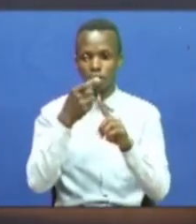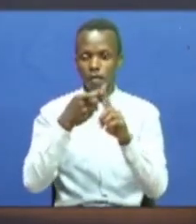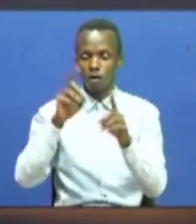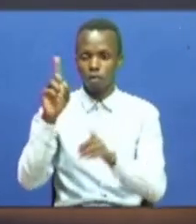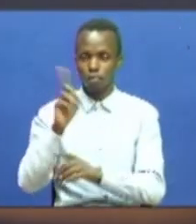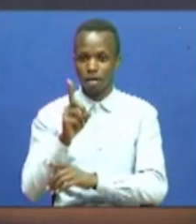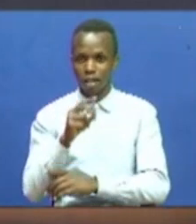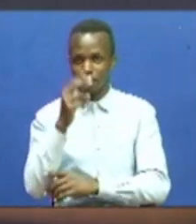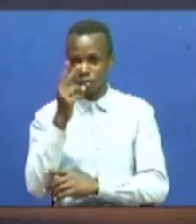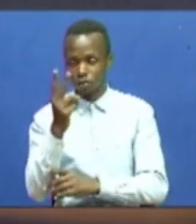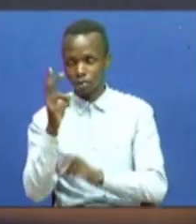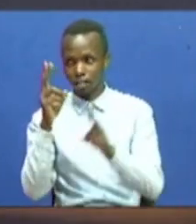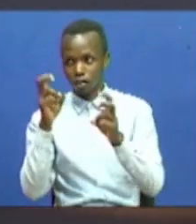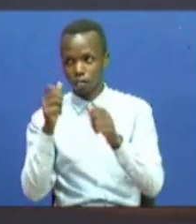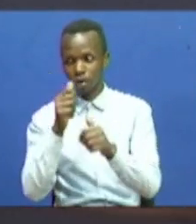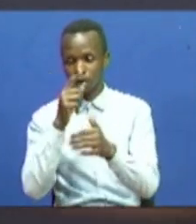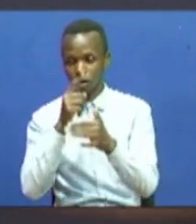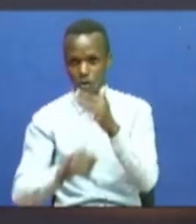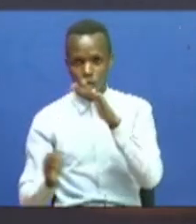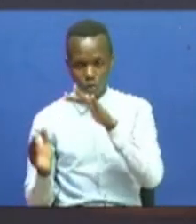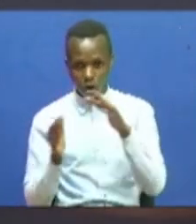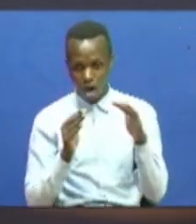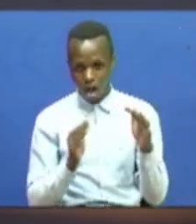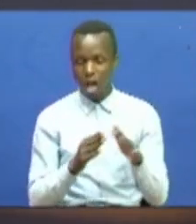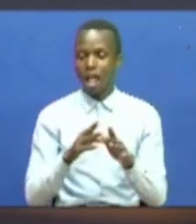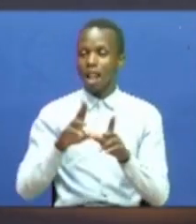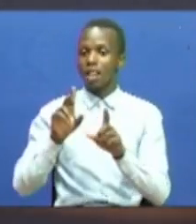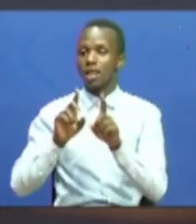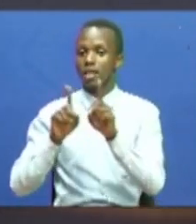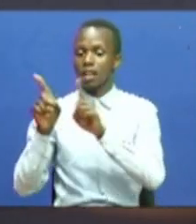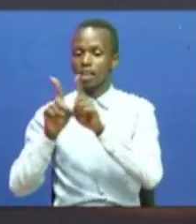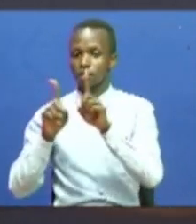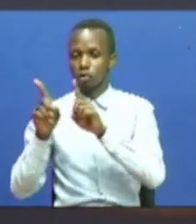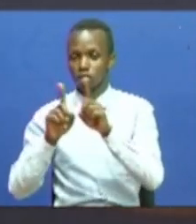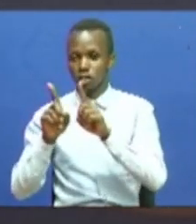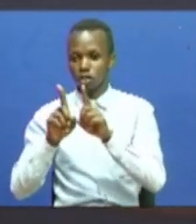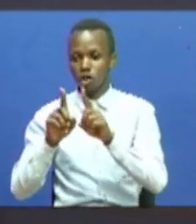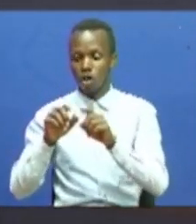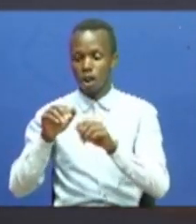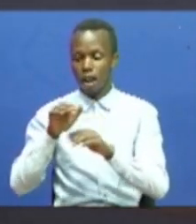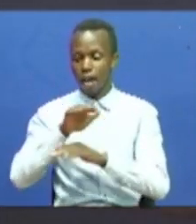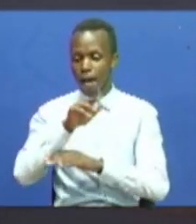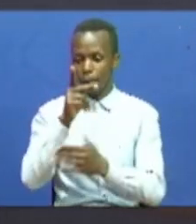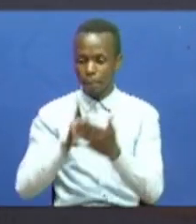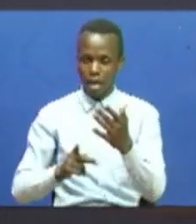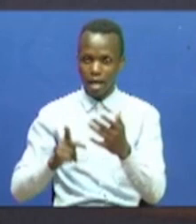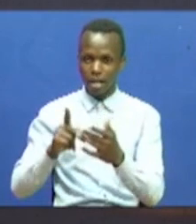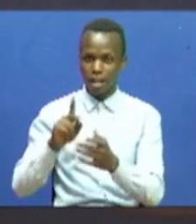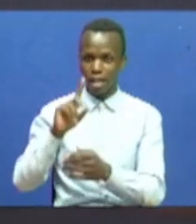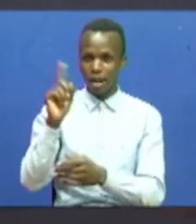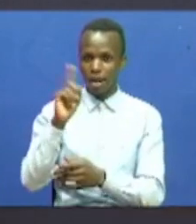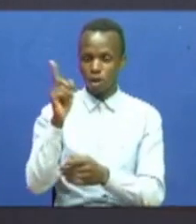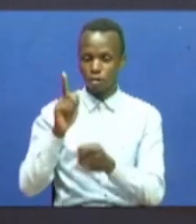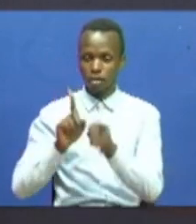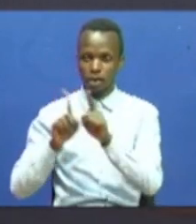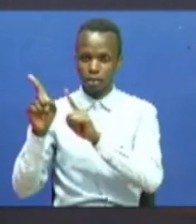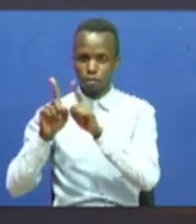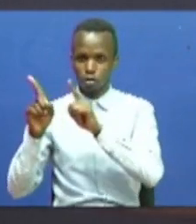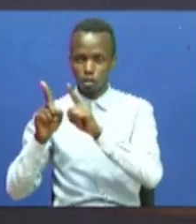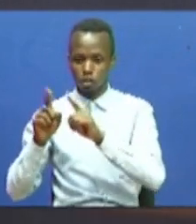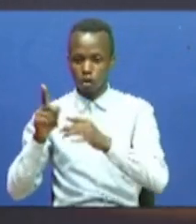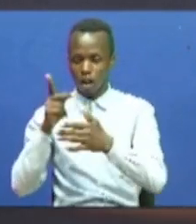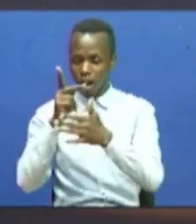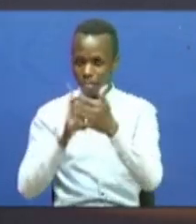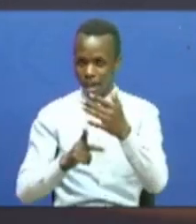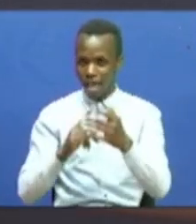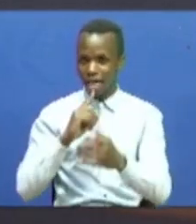topic was the transportation corridor, Konza-Nairobi and Nairobi-Konza transportation corridor, to ensure that we are